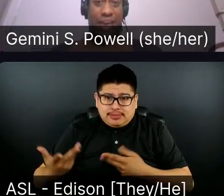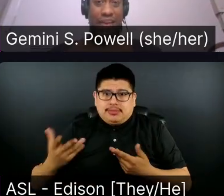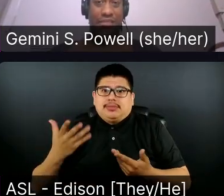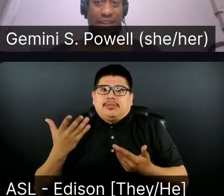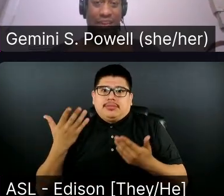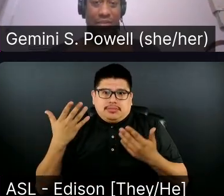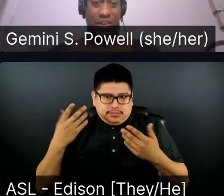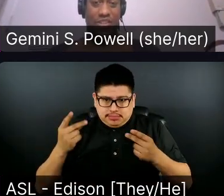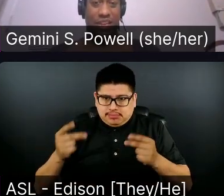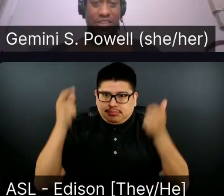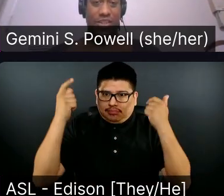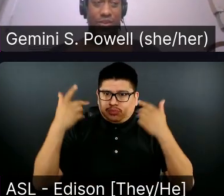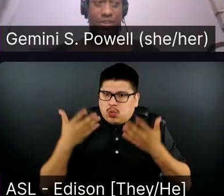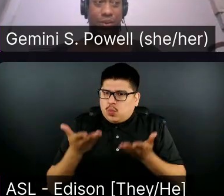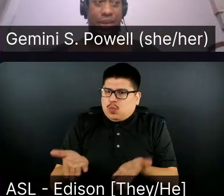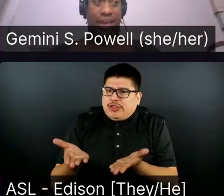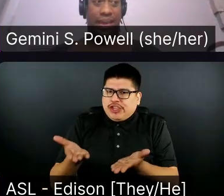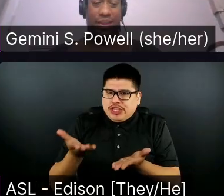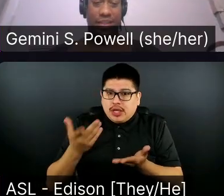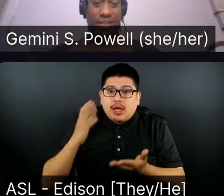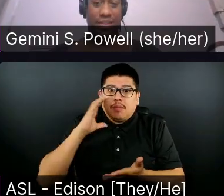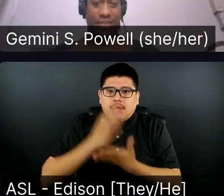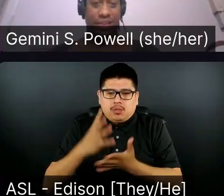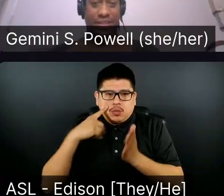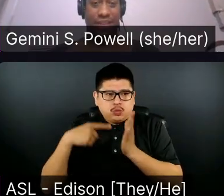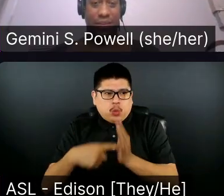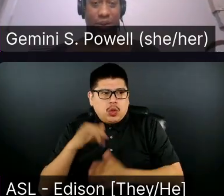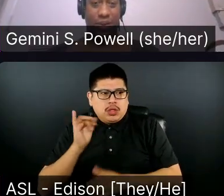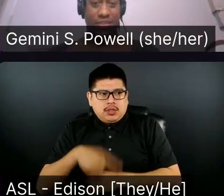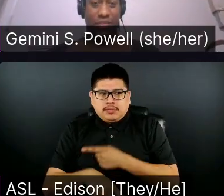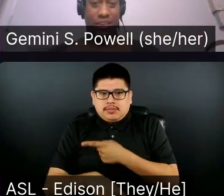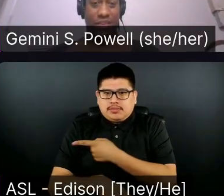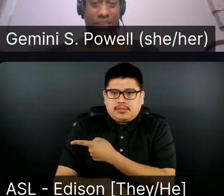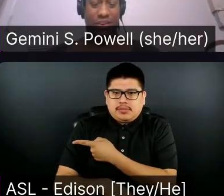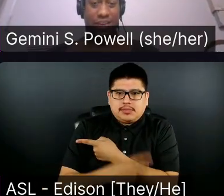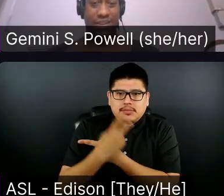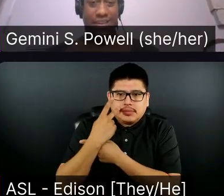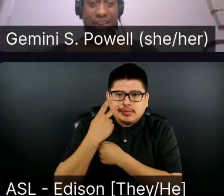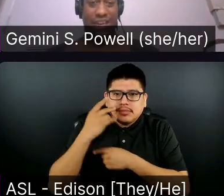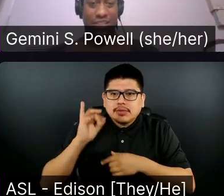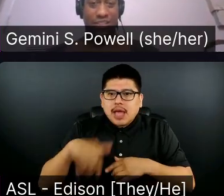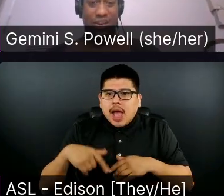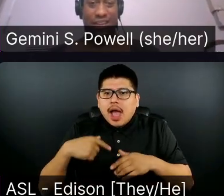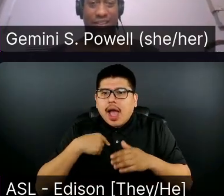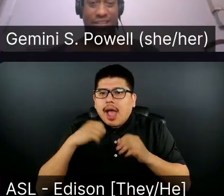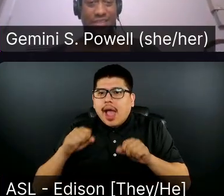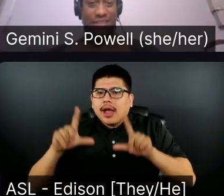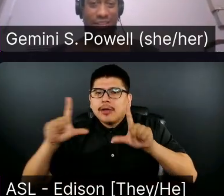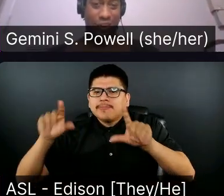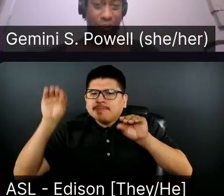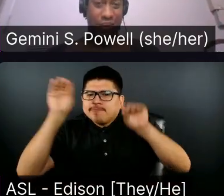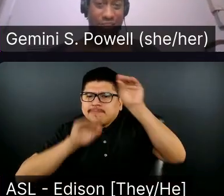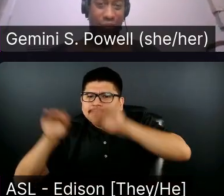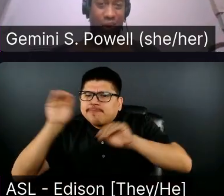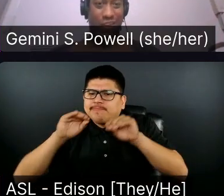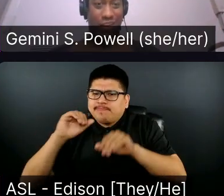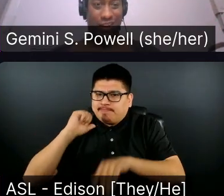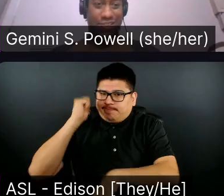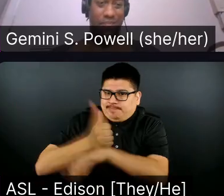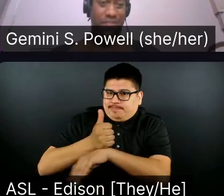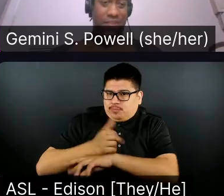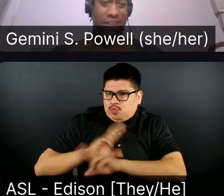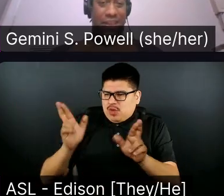you, you have an image that shows you, hey, this is a place I can park something on the internet. I just created this. Let's go put it